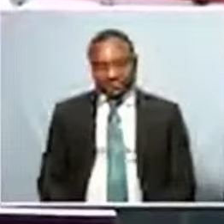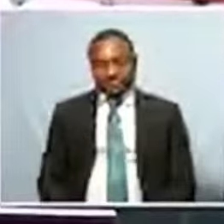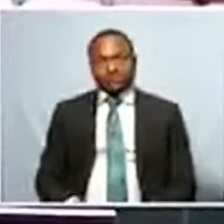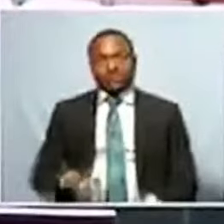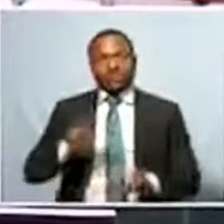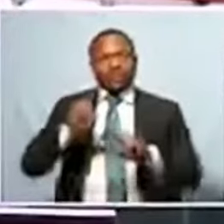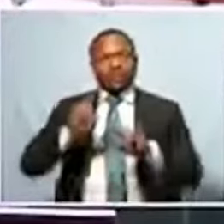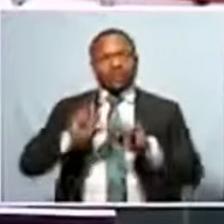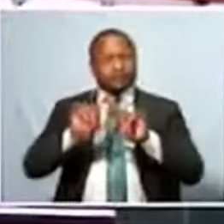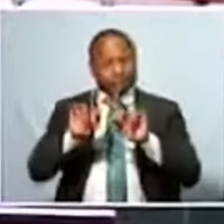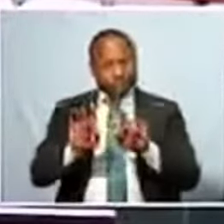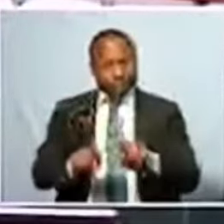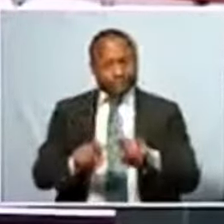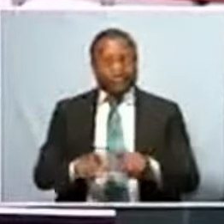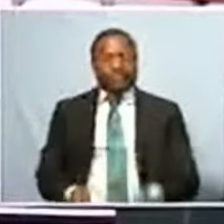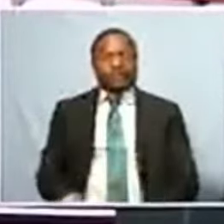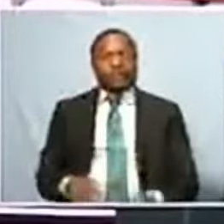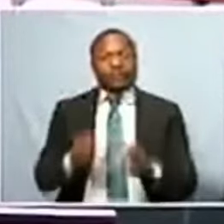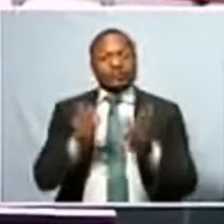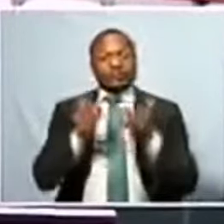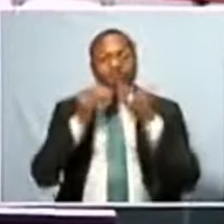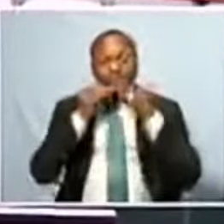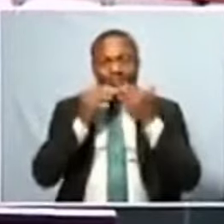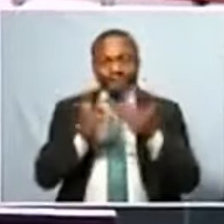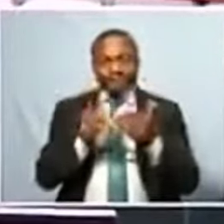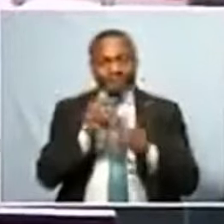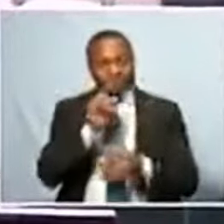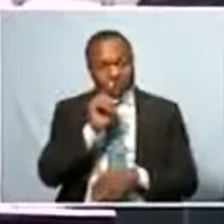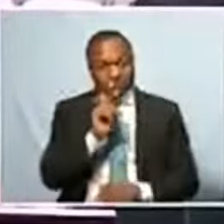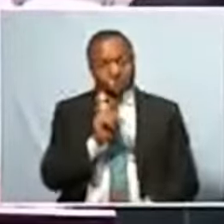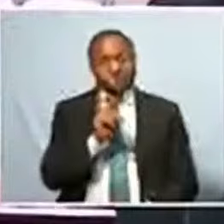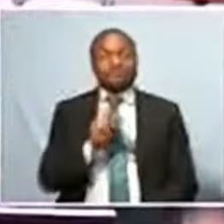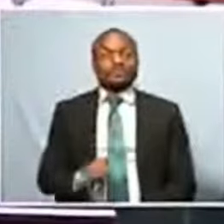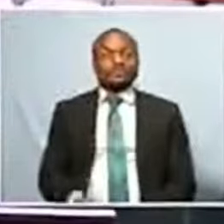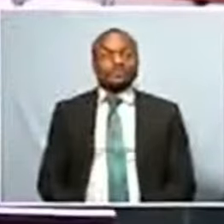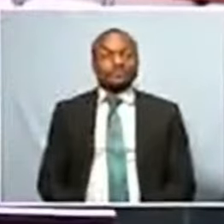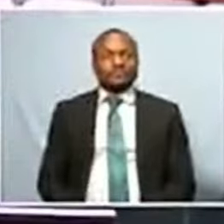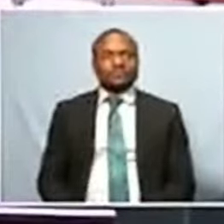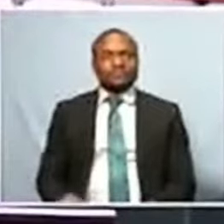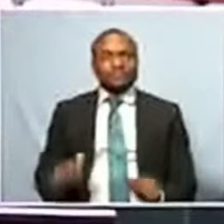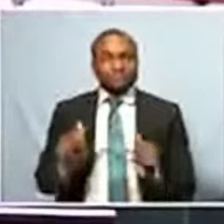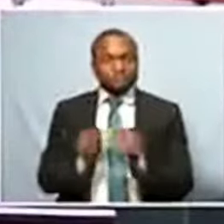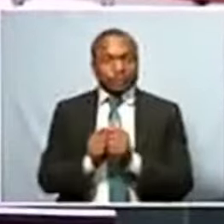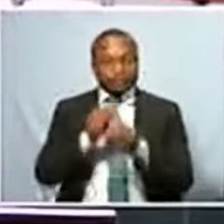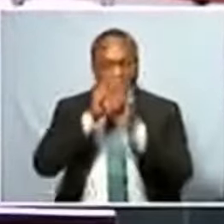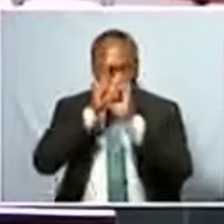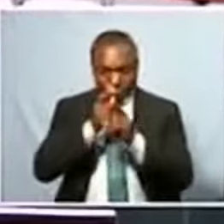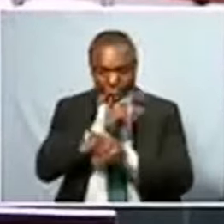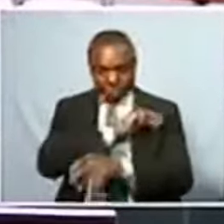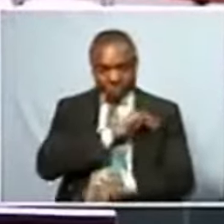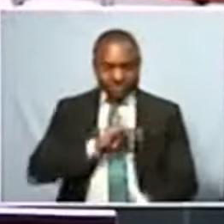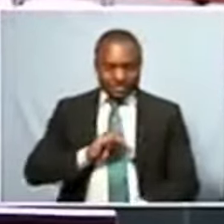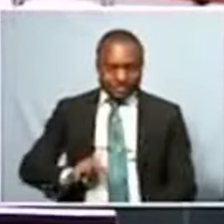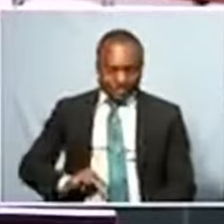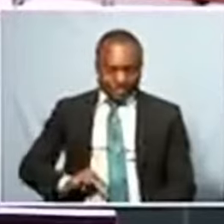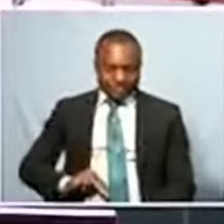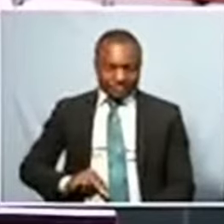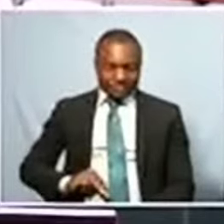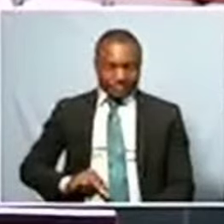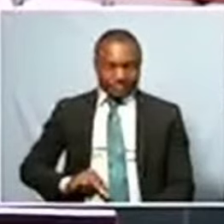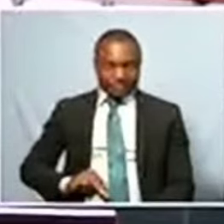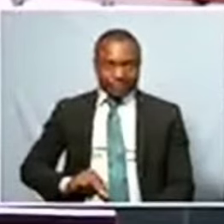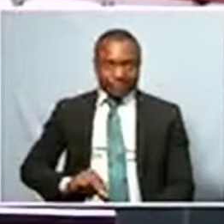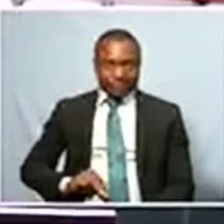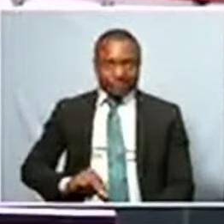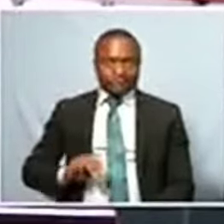Mr. Chairperson, I'd like to thank you and the Honorable Member